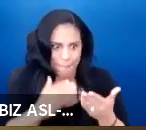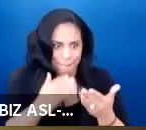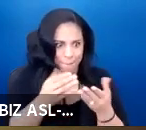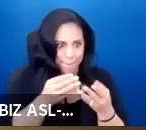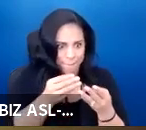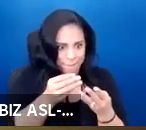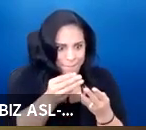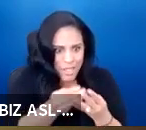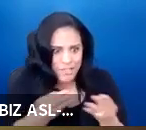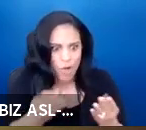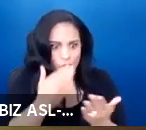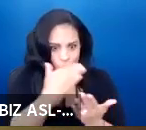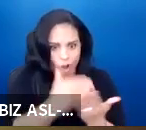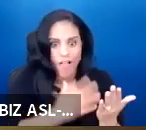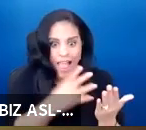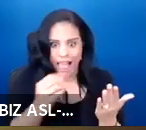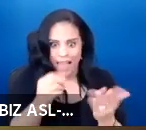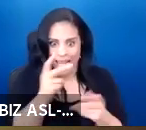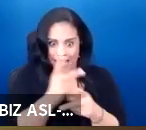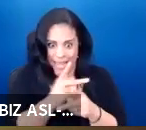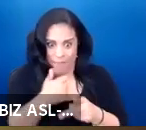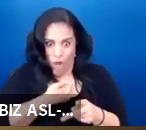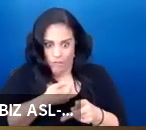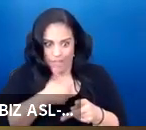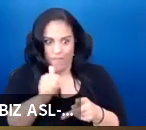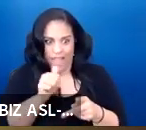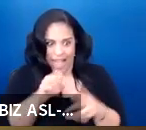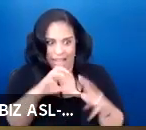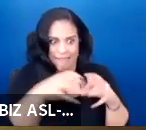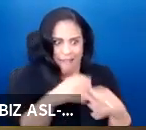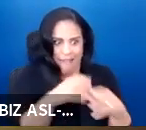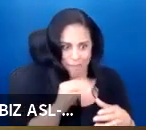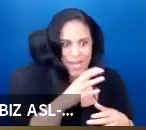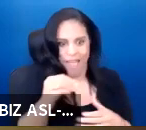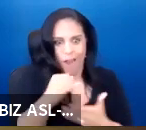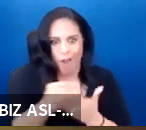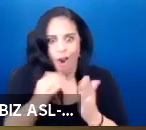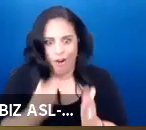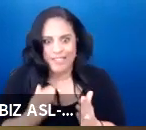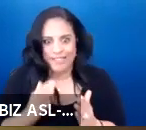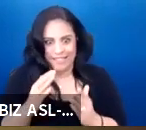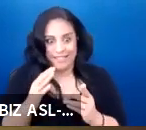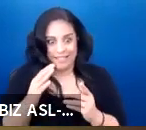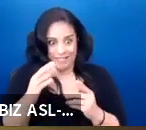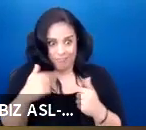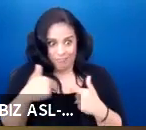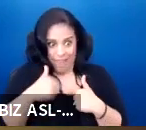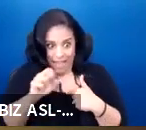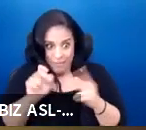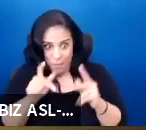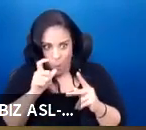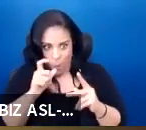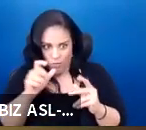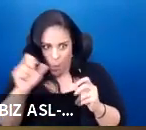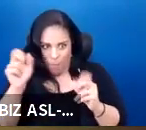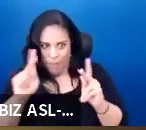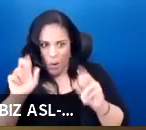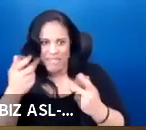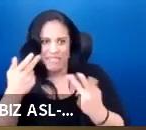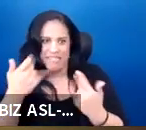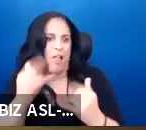and keeping ourselves as a company and as artists and as people visible for, so when